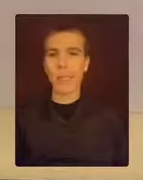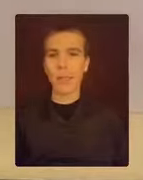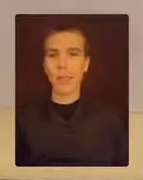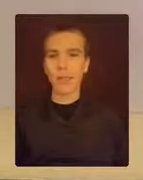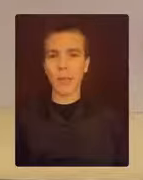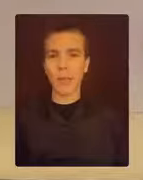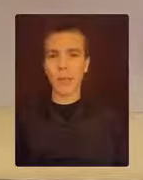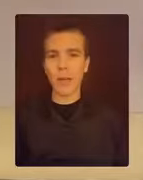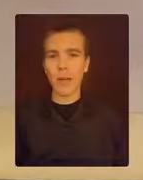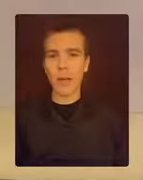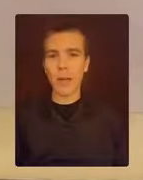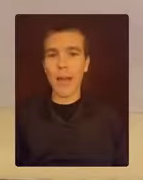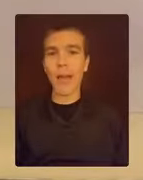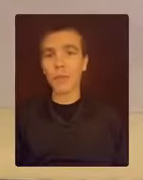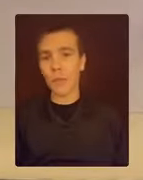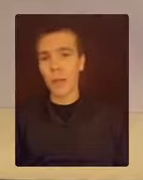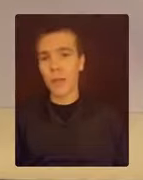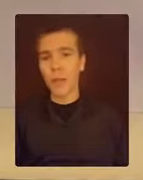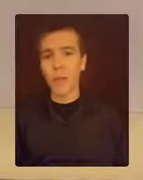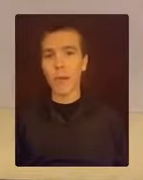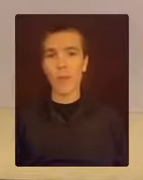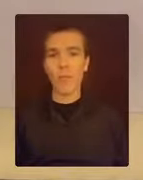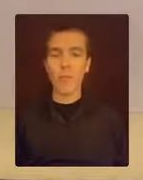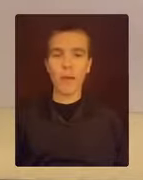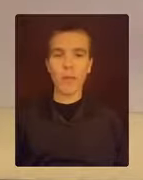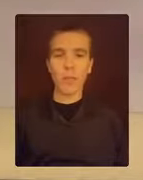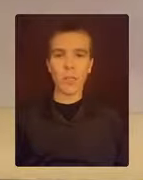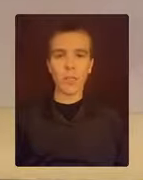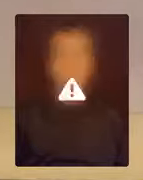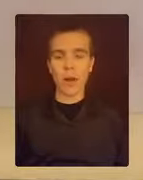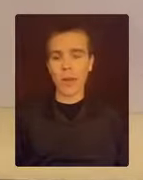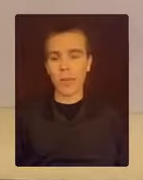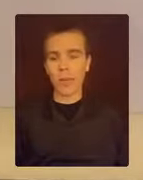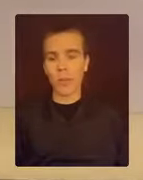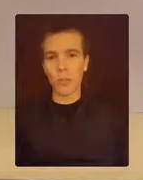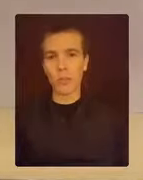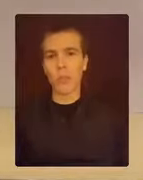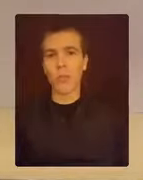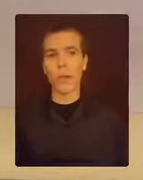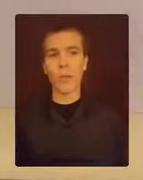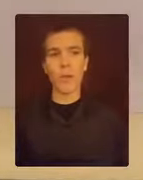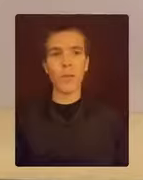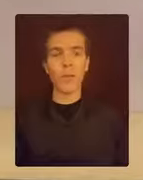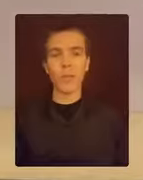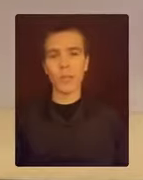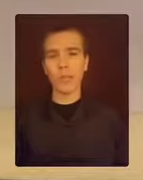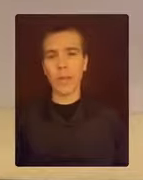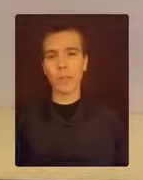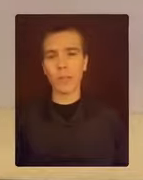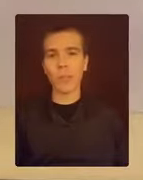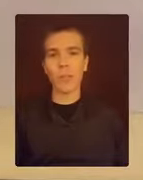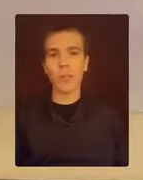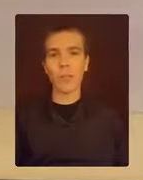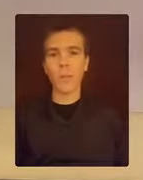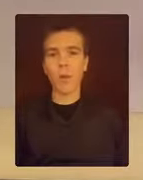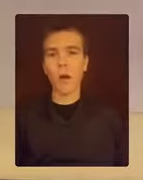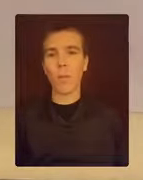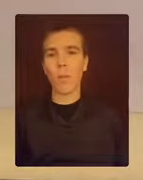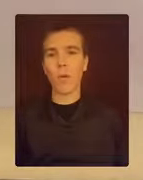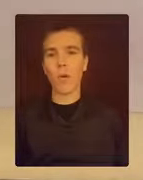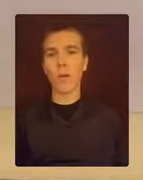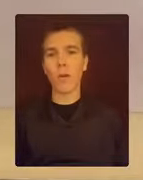this ability naturally, but through meditation and the practice of lucid dreaming, premonitions actually become